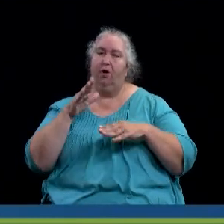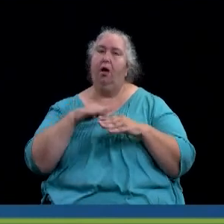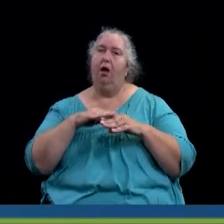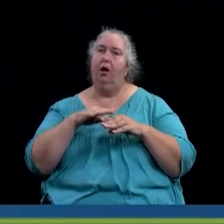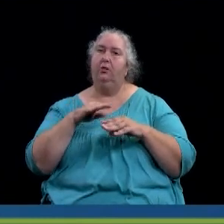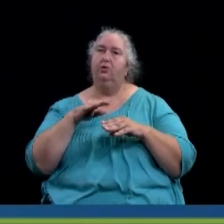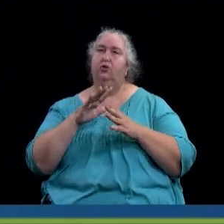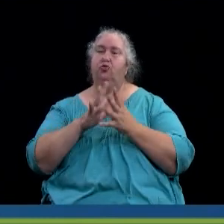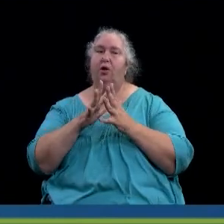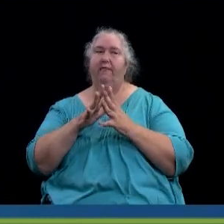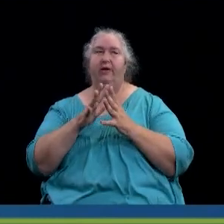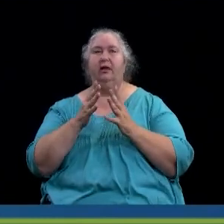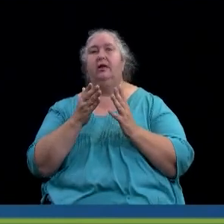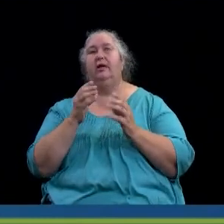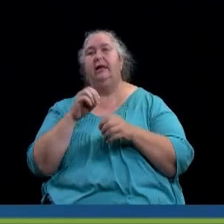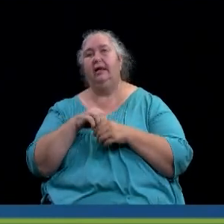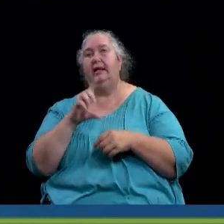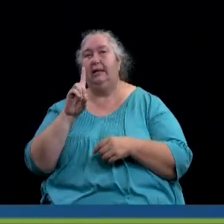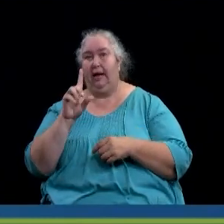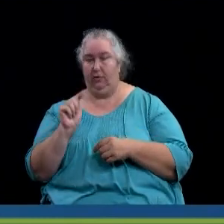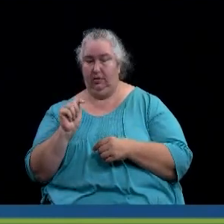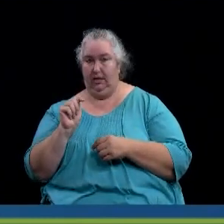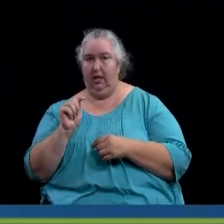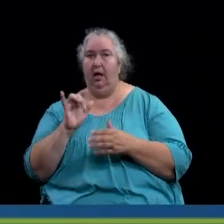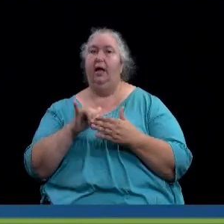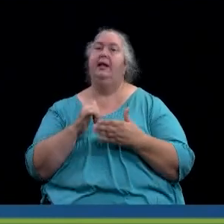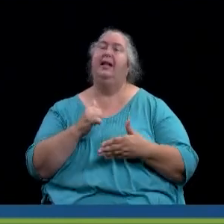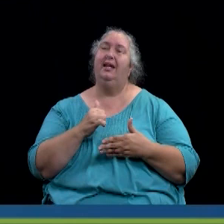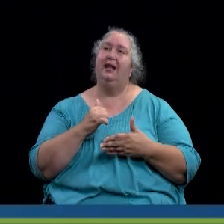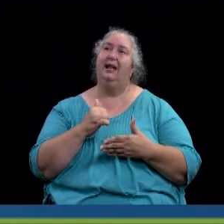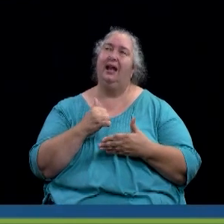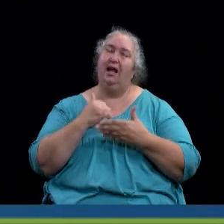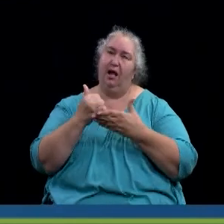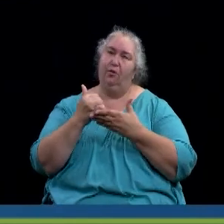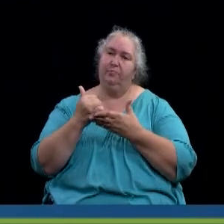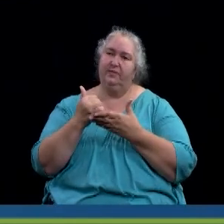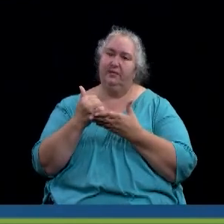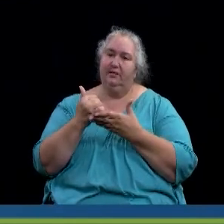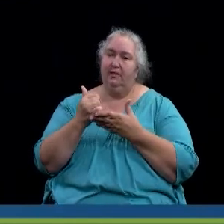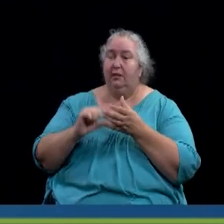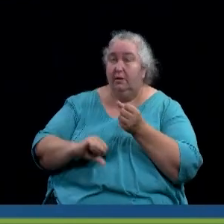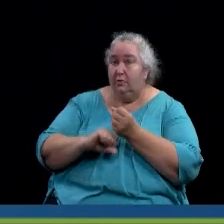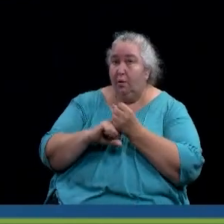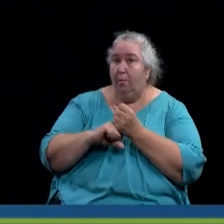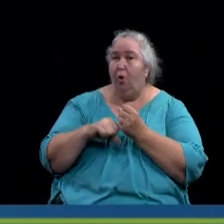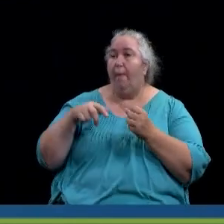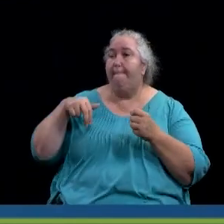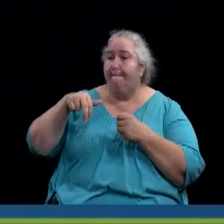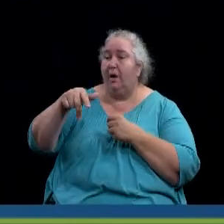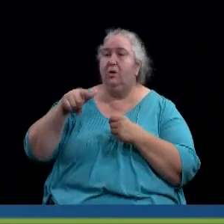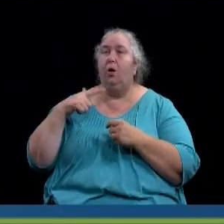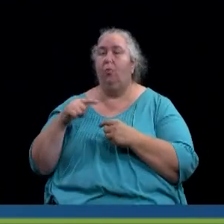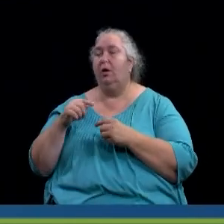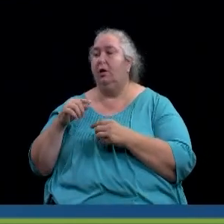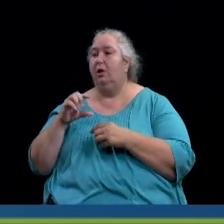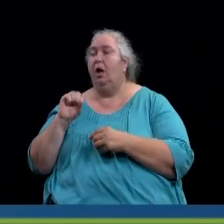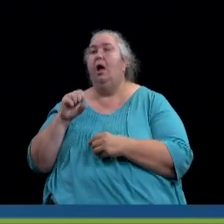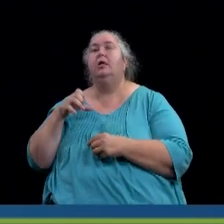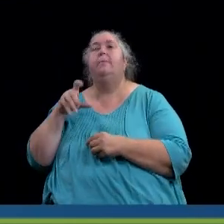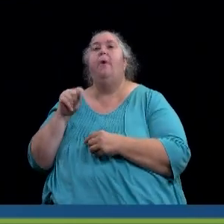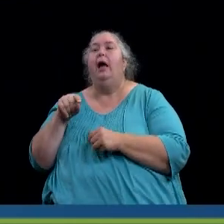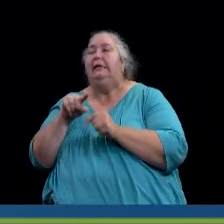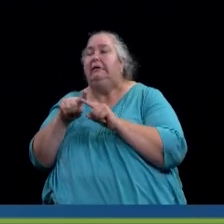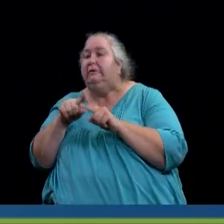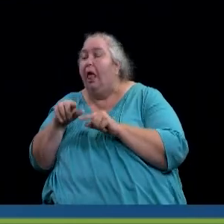pedestrian safety by performing sidewalk spot repair along with addressing pedestrian safety and ADA